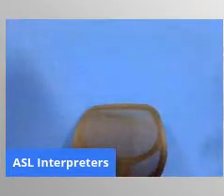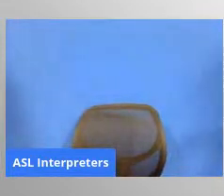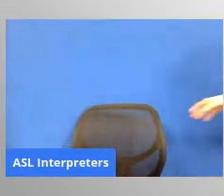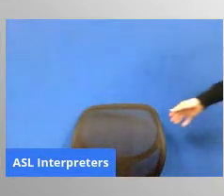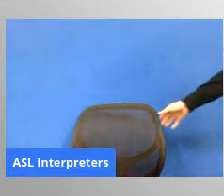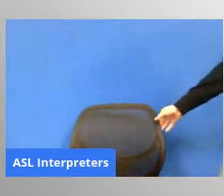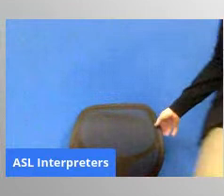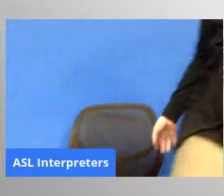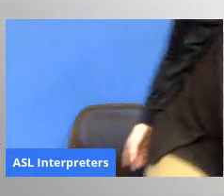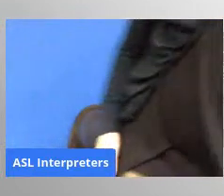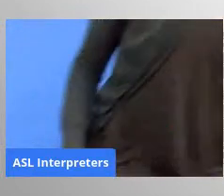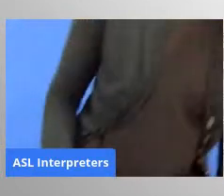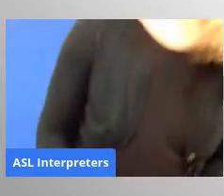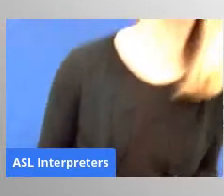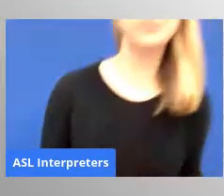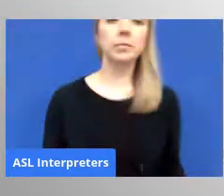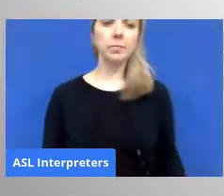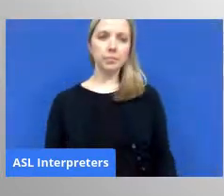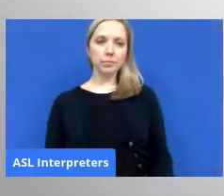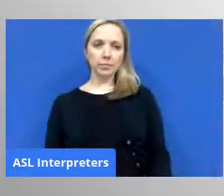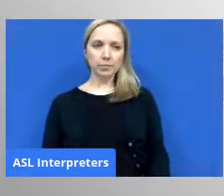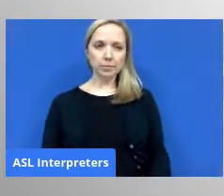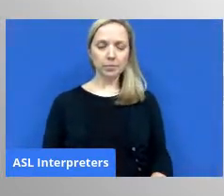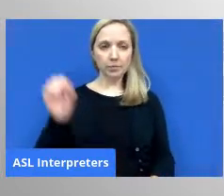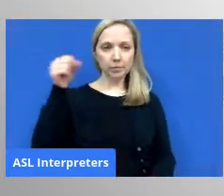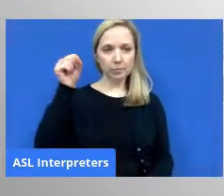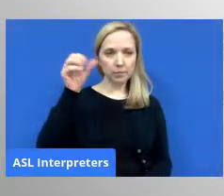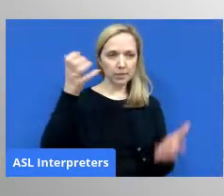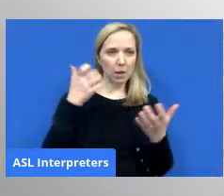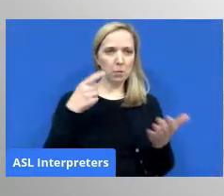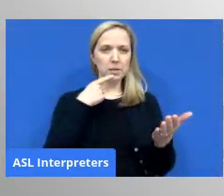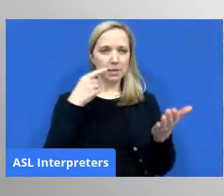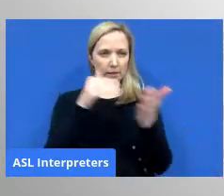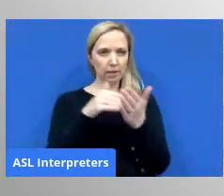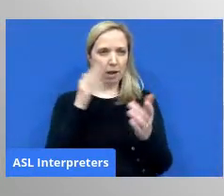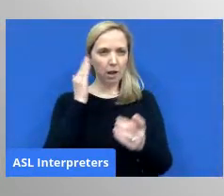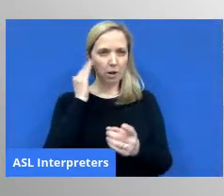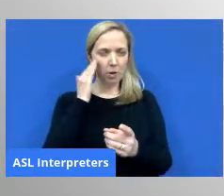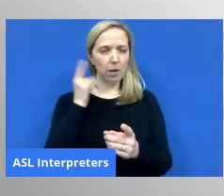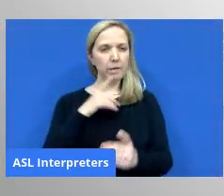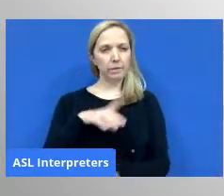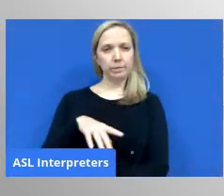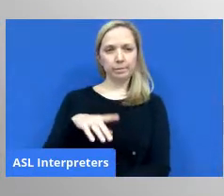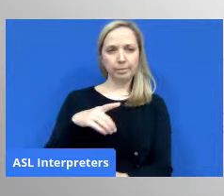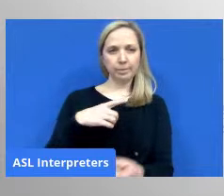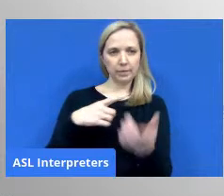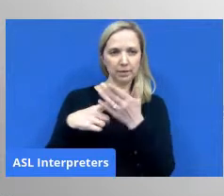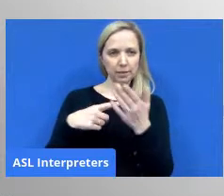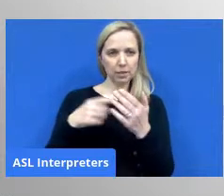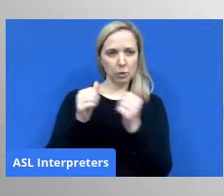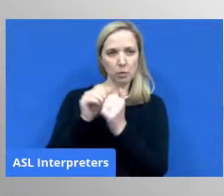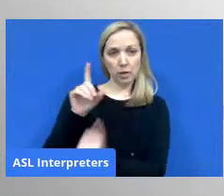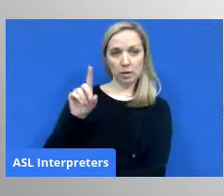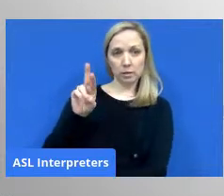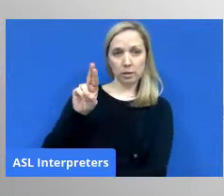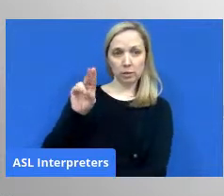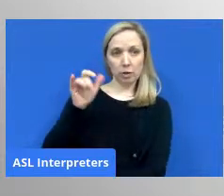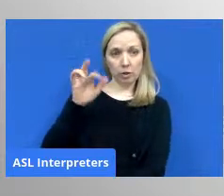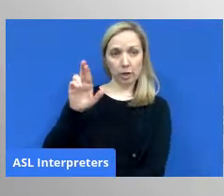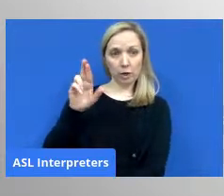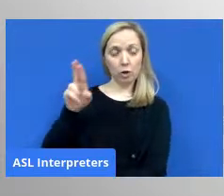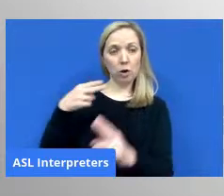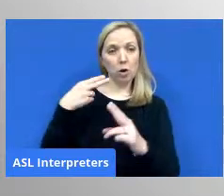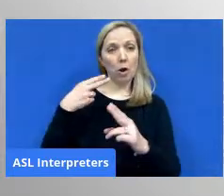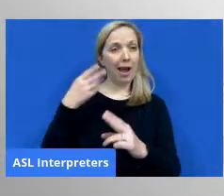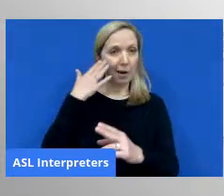reiterate, as this may have implications for Dr. Yeager with policy. I don't know if this is a special call policy meeting, Dr. Thomas, or I